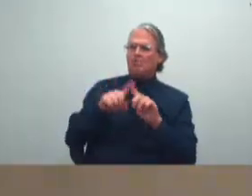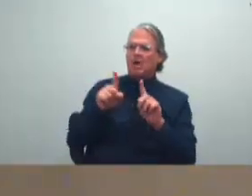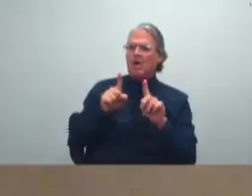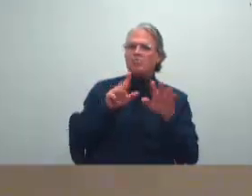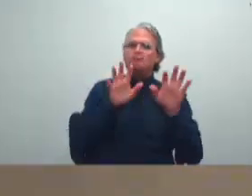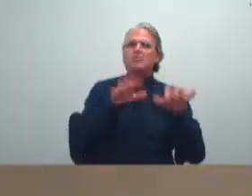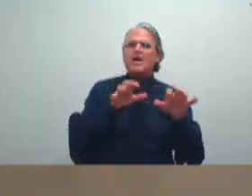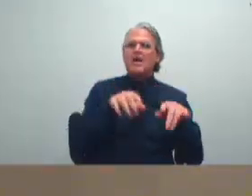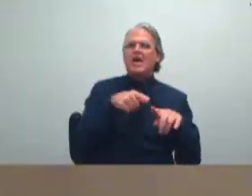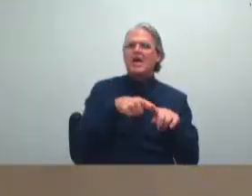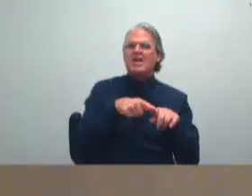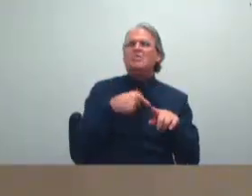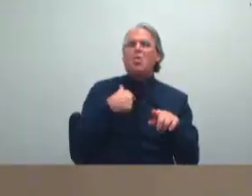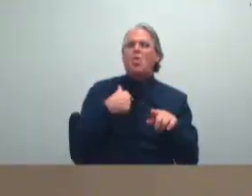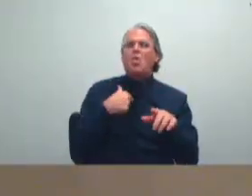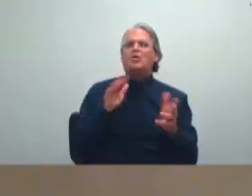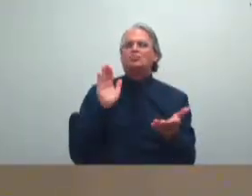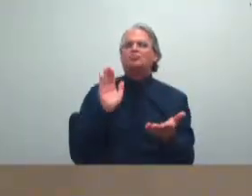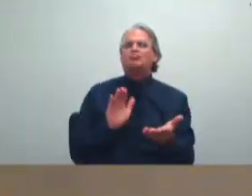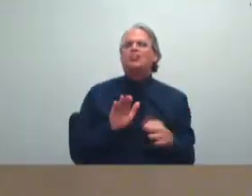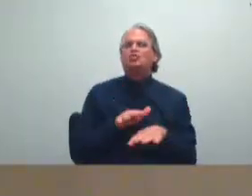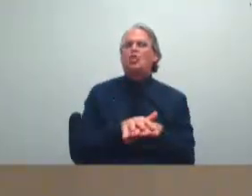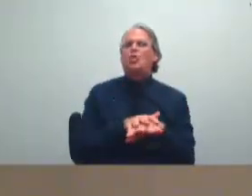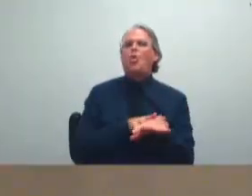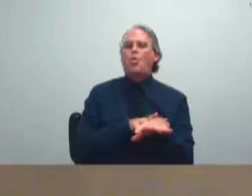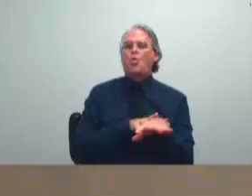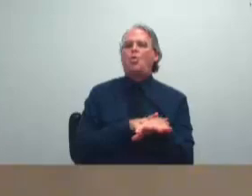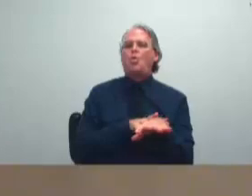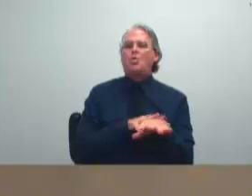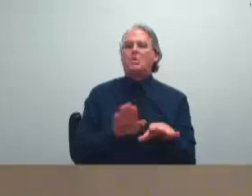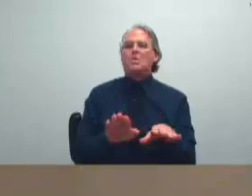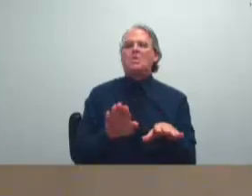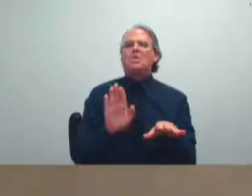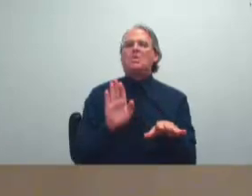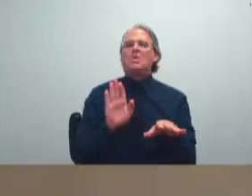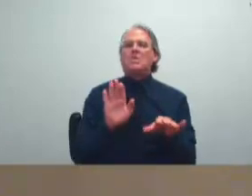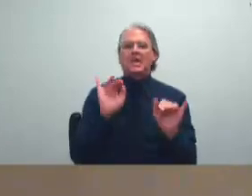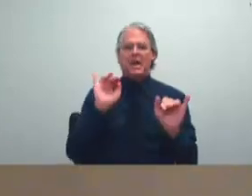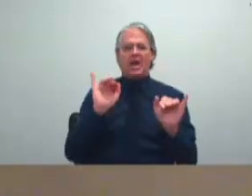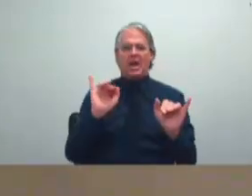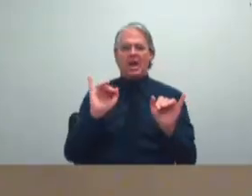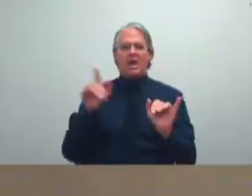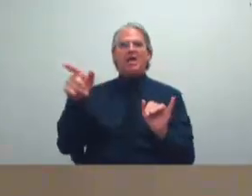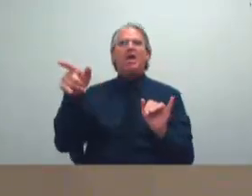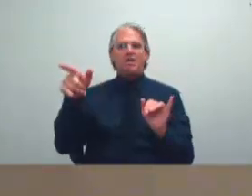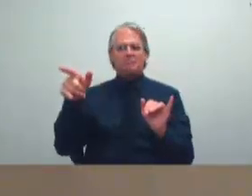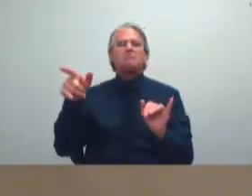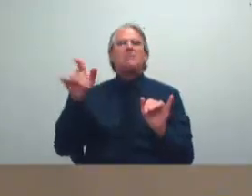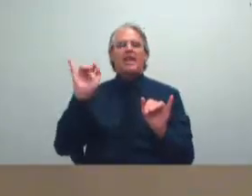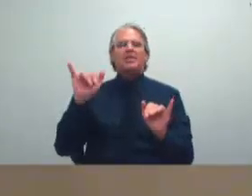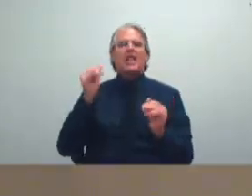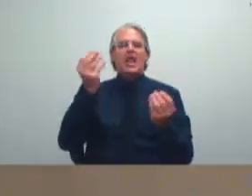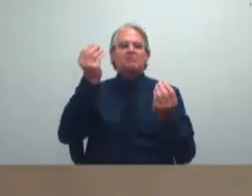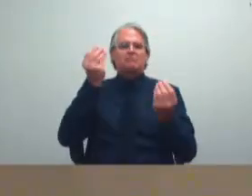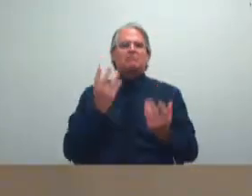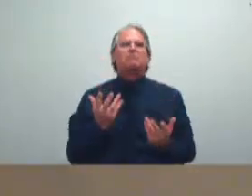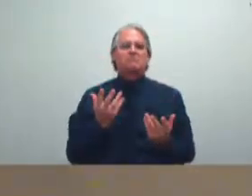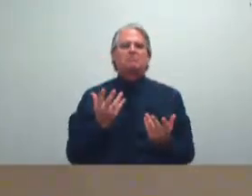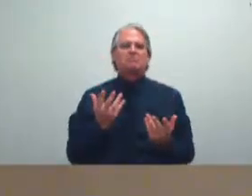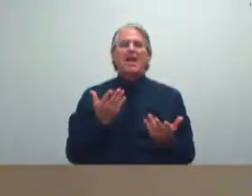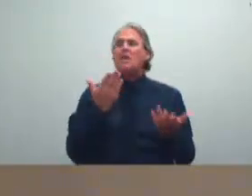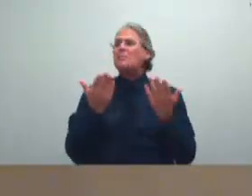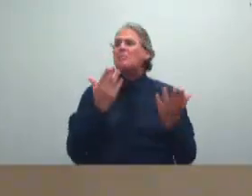use my tool to make a decision, I'm in the driver's seat, to slow down to 50. Maybe it's a beautiful day, no other cars